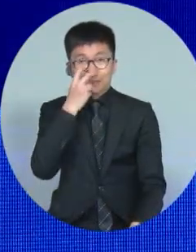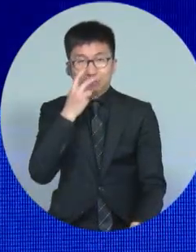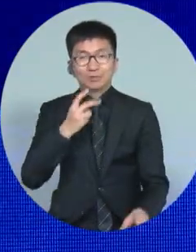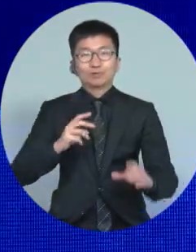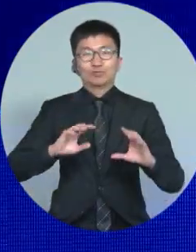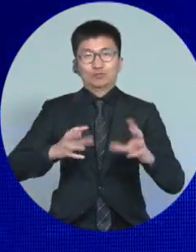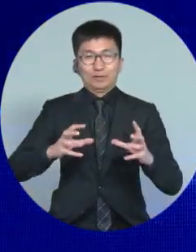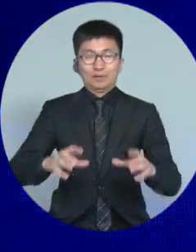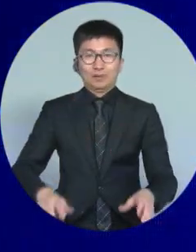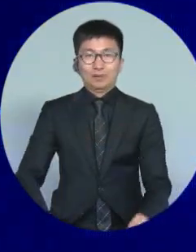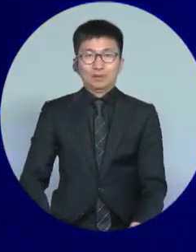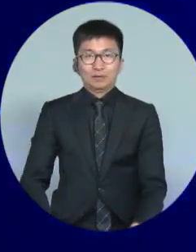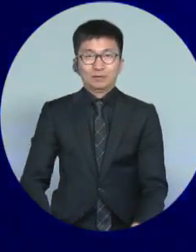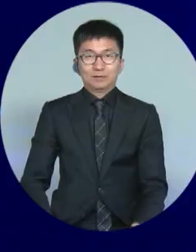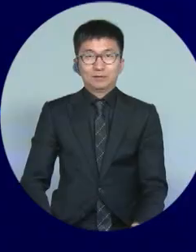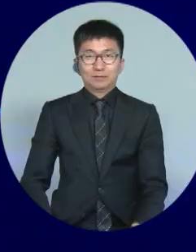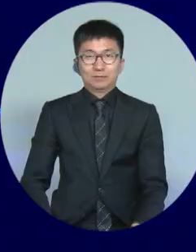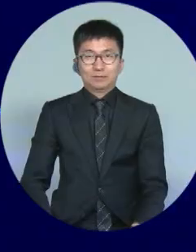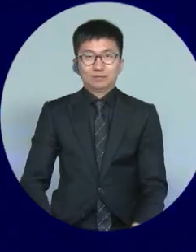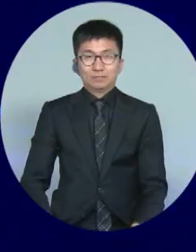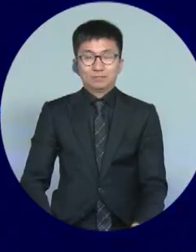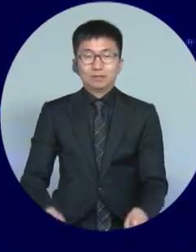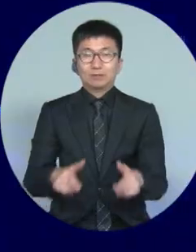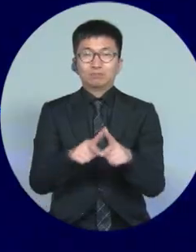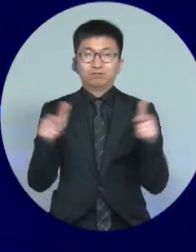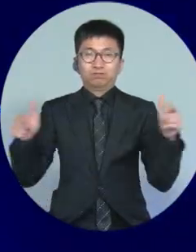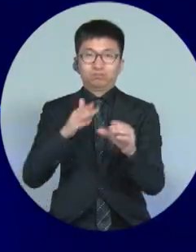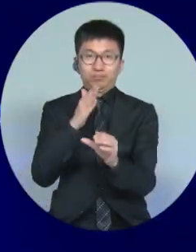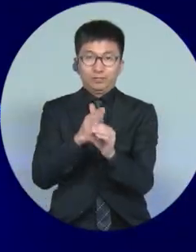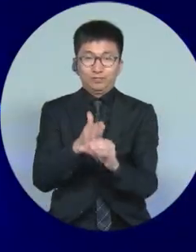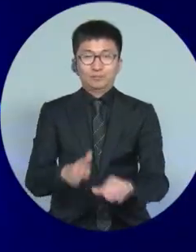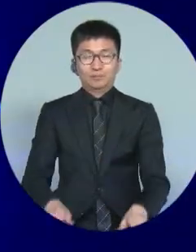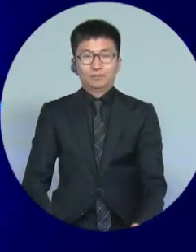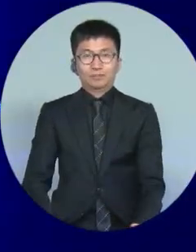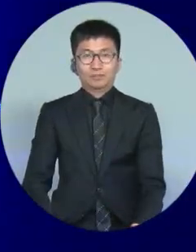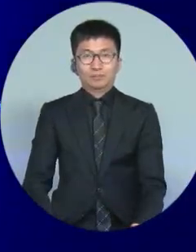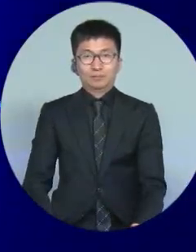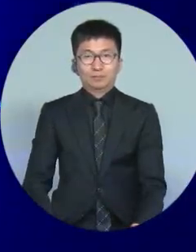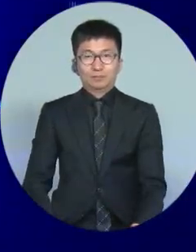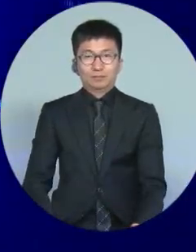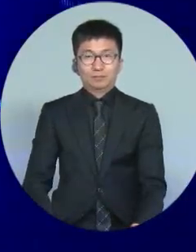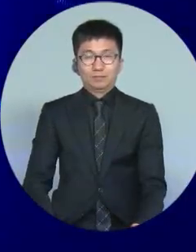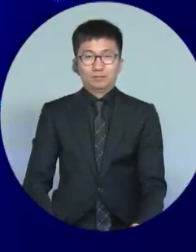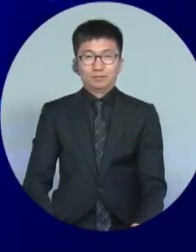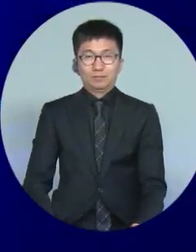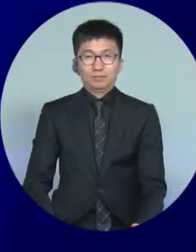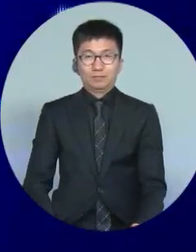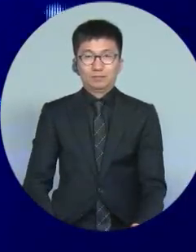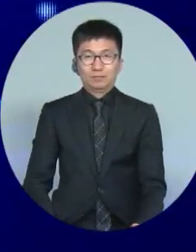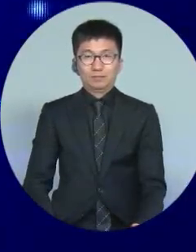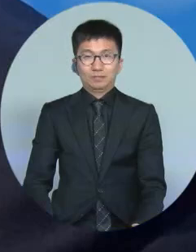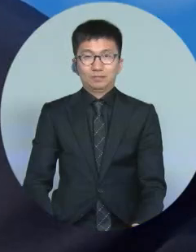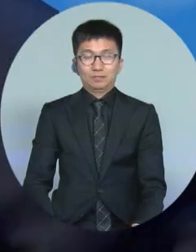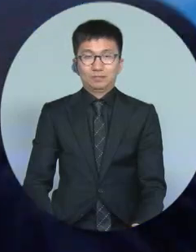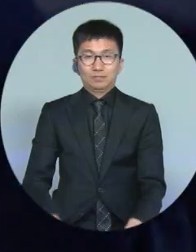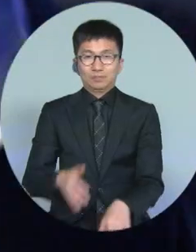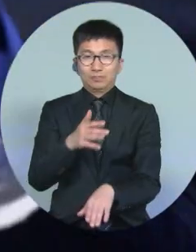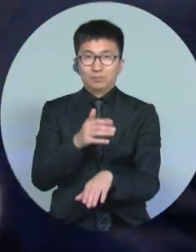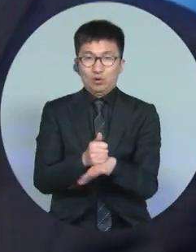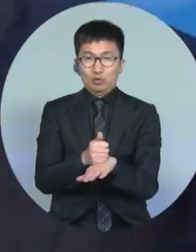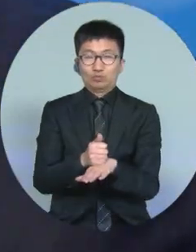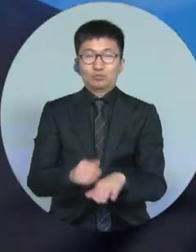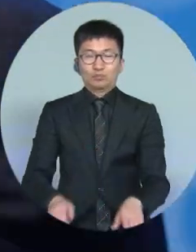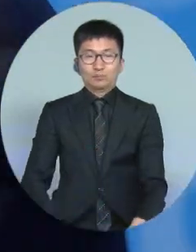they behave in certain ways that can be strung together as indicating a particular character. If you join